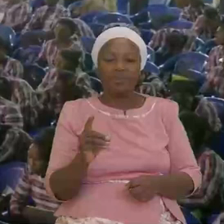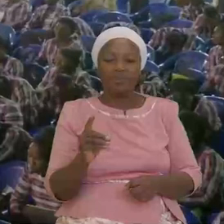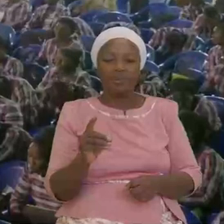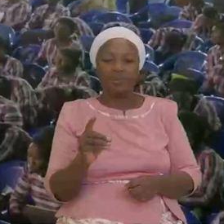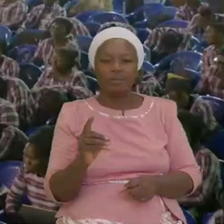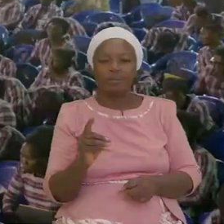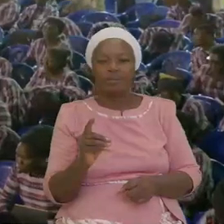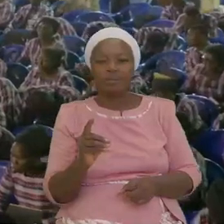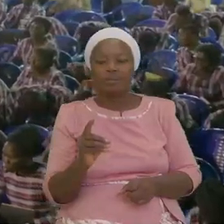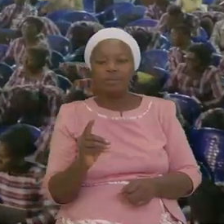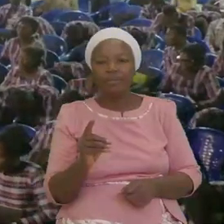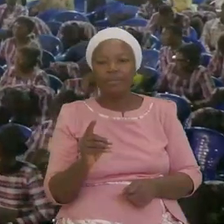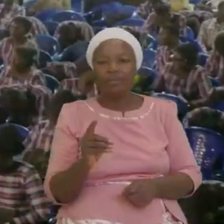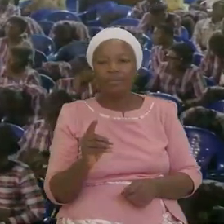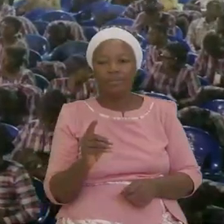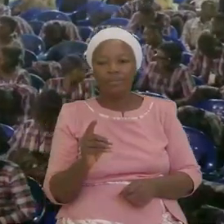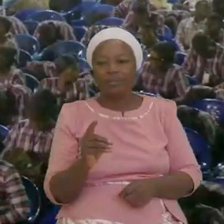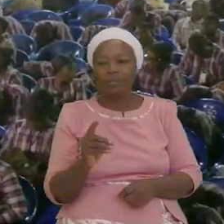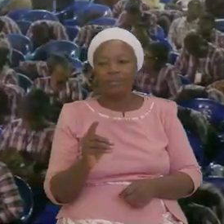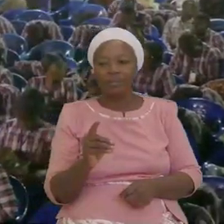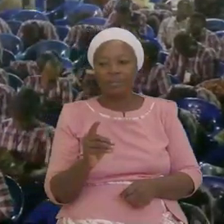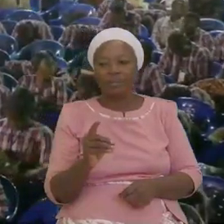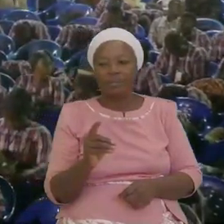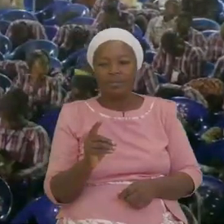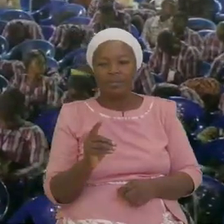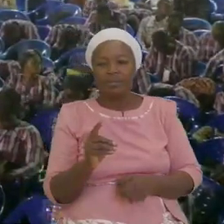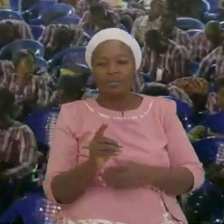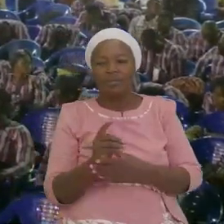parce qu'ils sont sauvés.